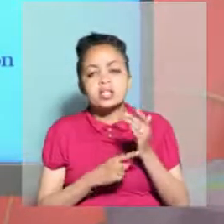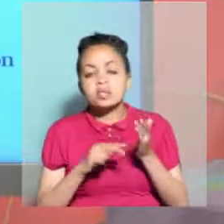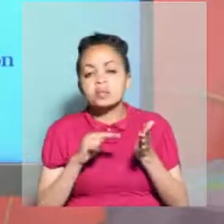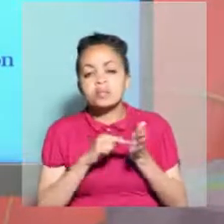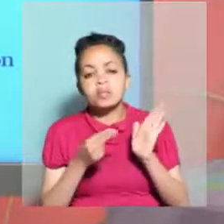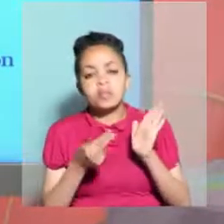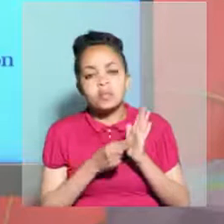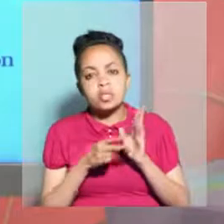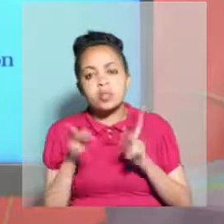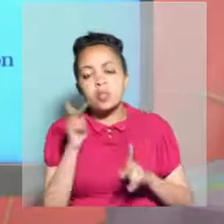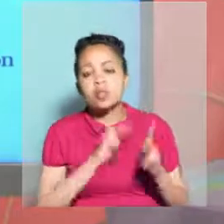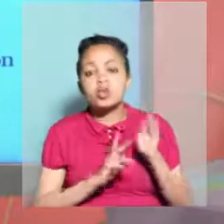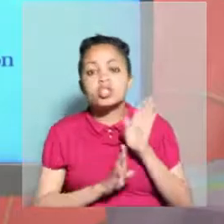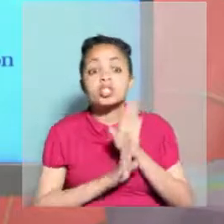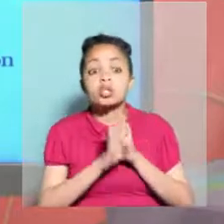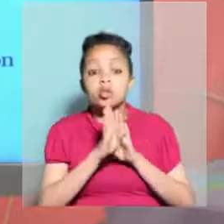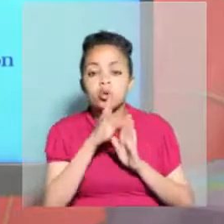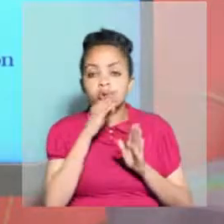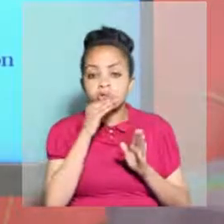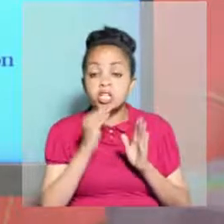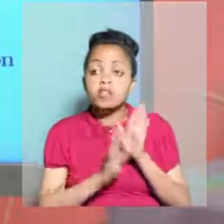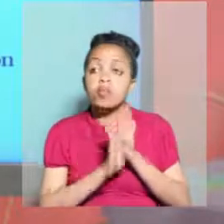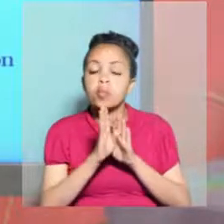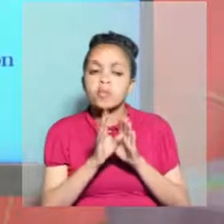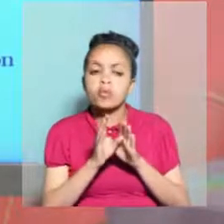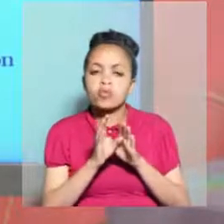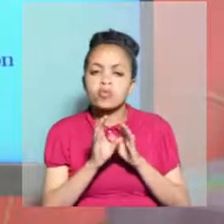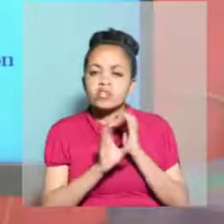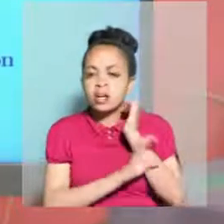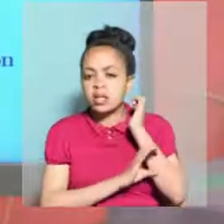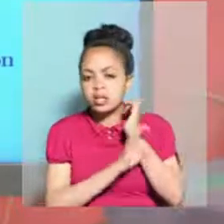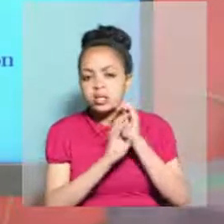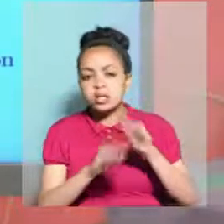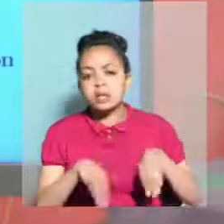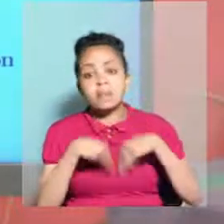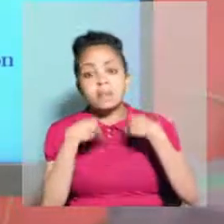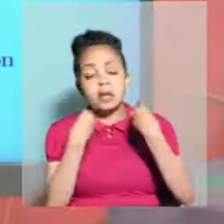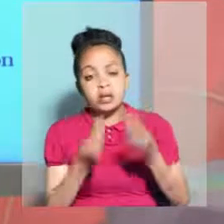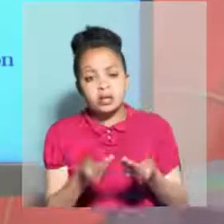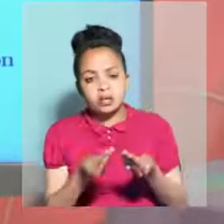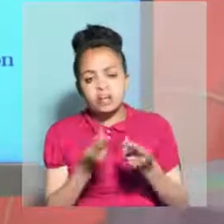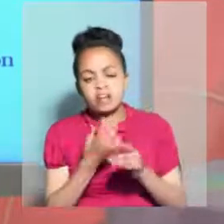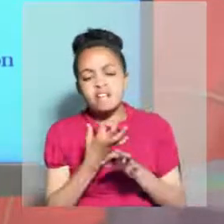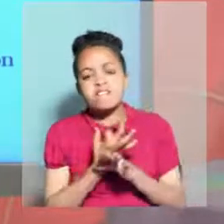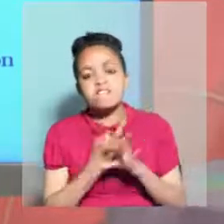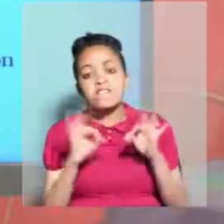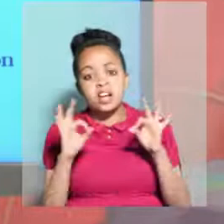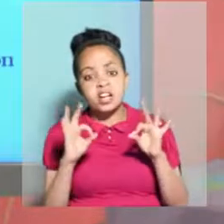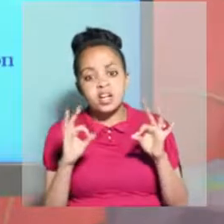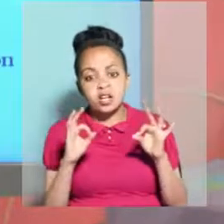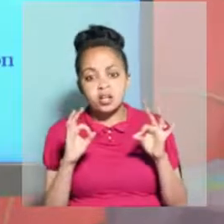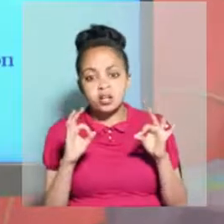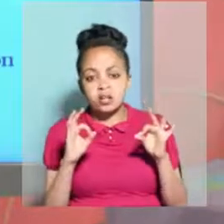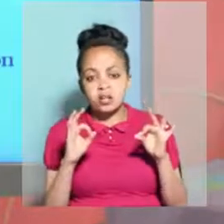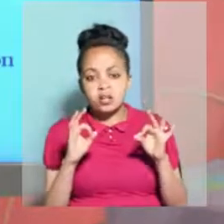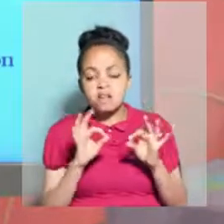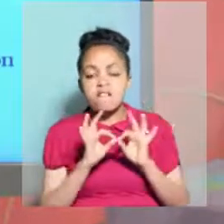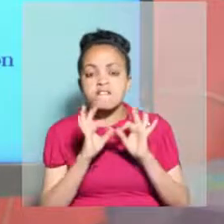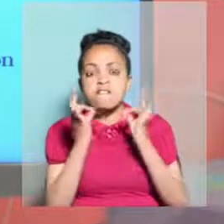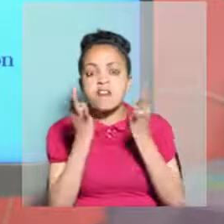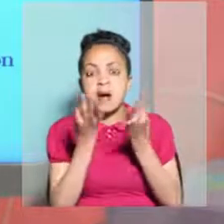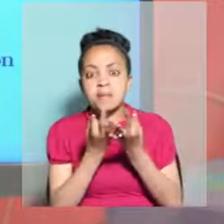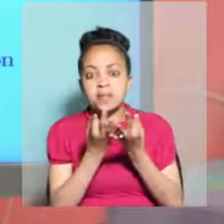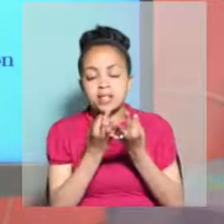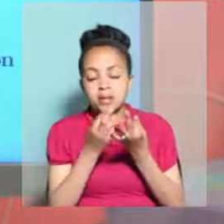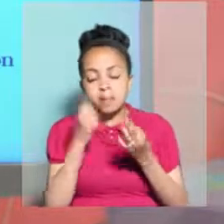and that of development of the country by giving free contraception methods, free family